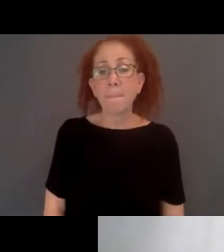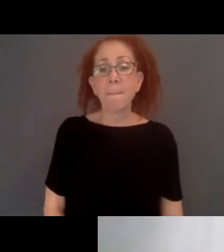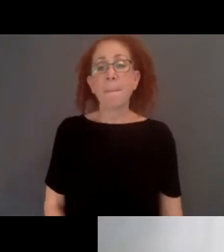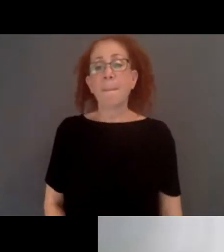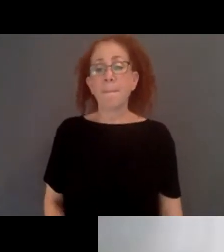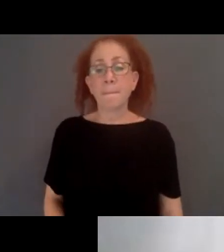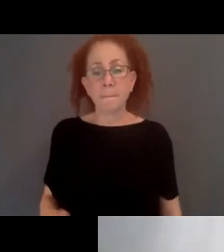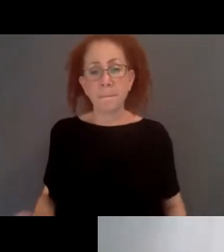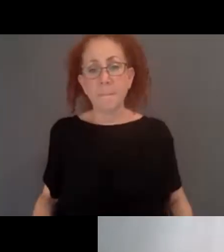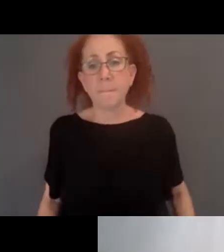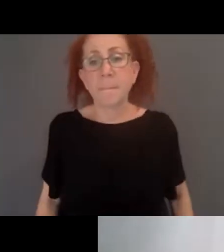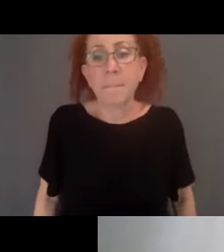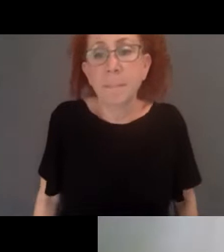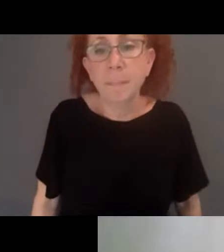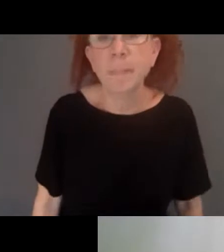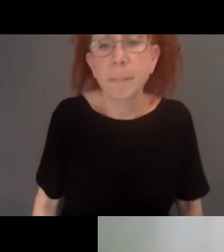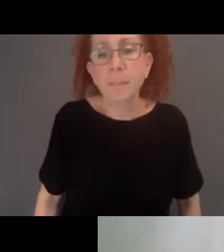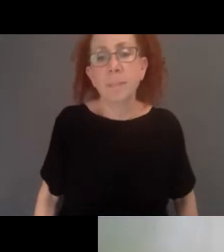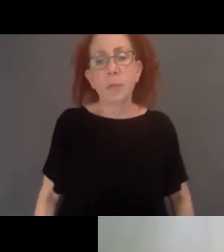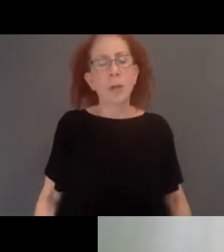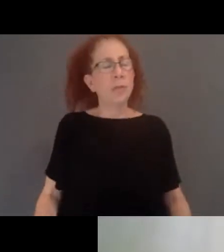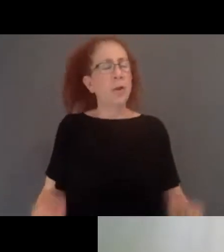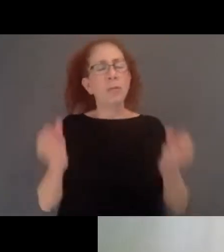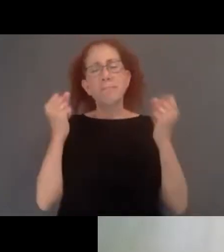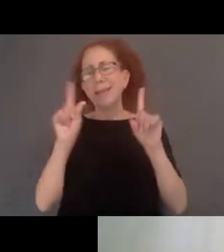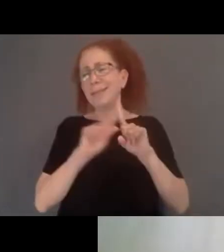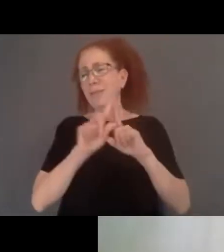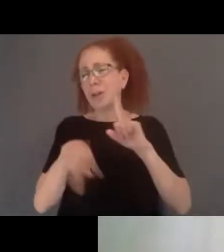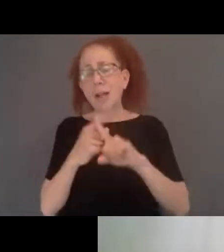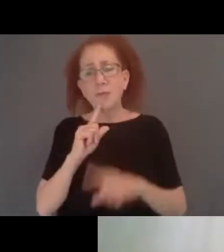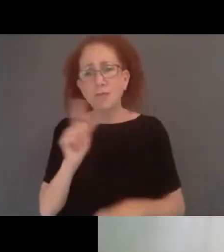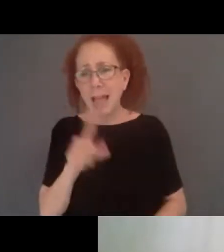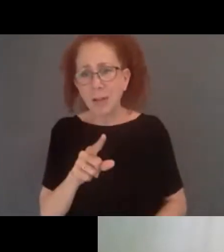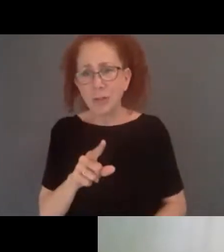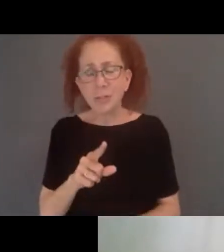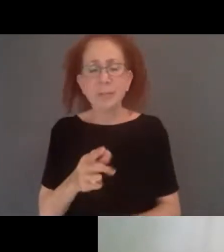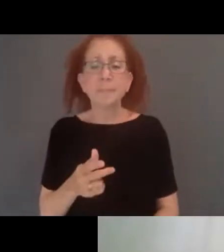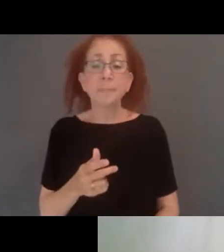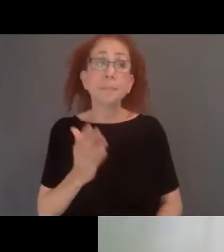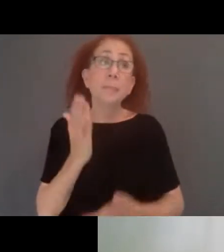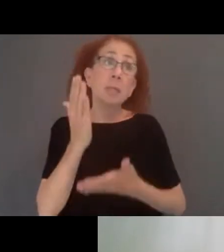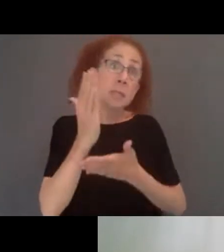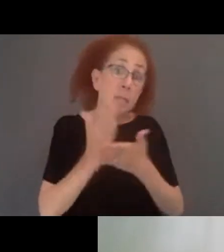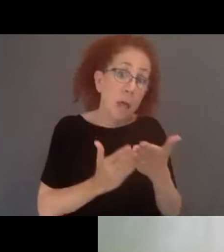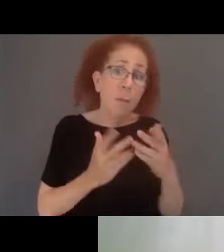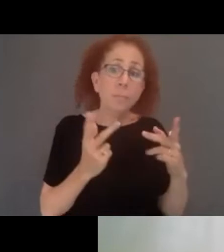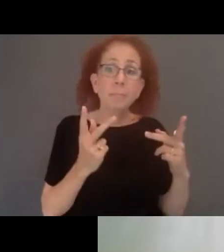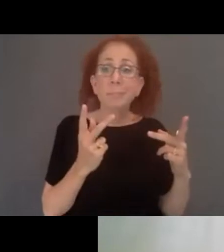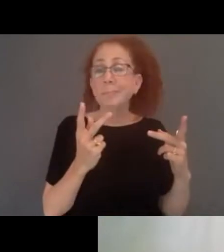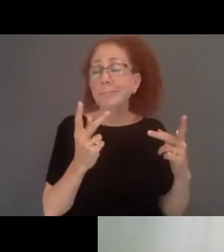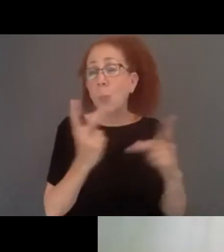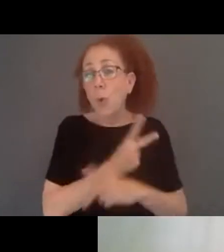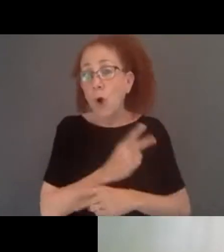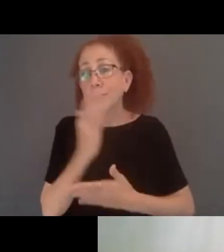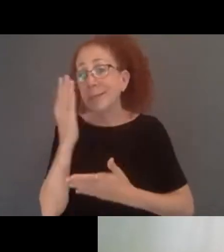There are a variety of reactions, and some of them could be worse, and some of them could